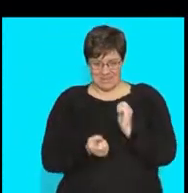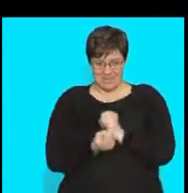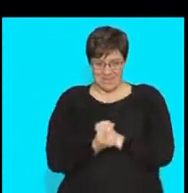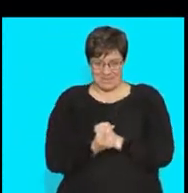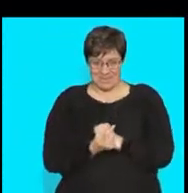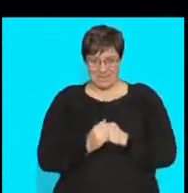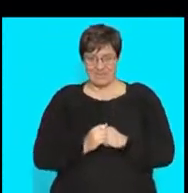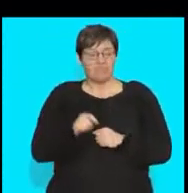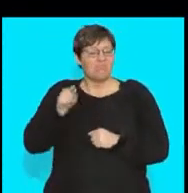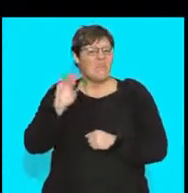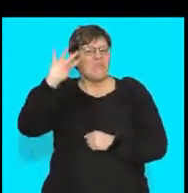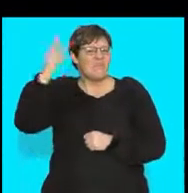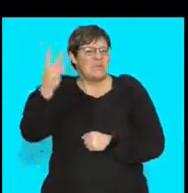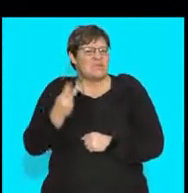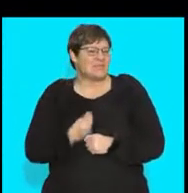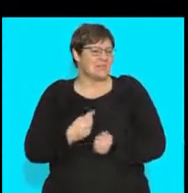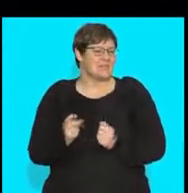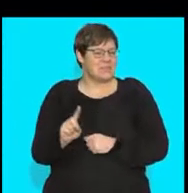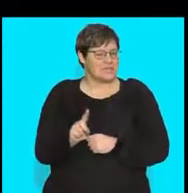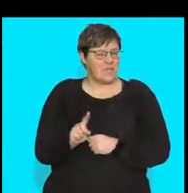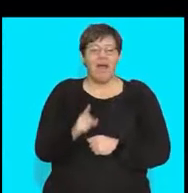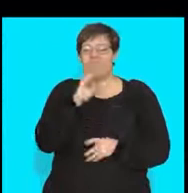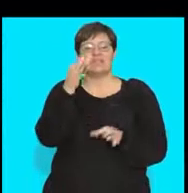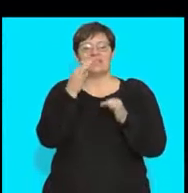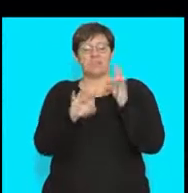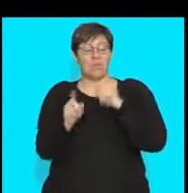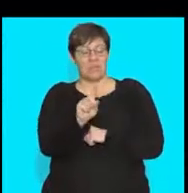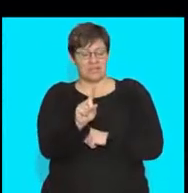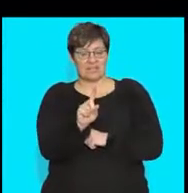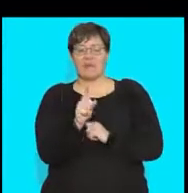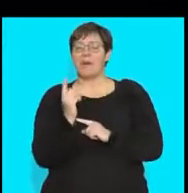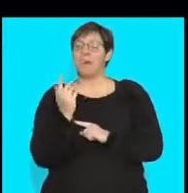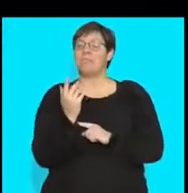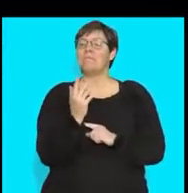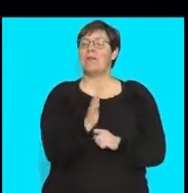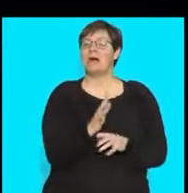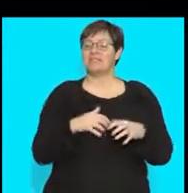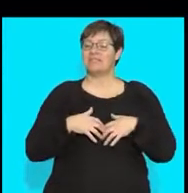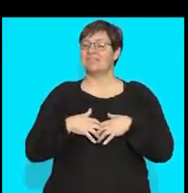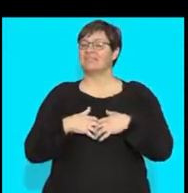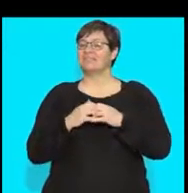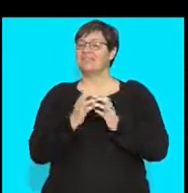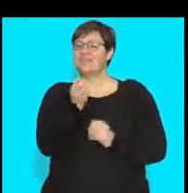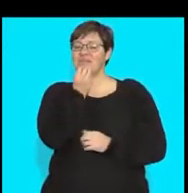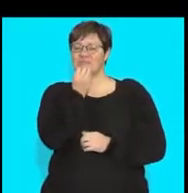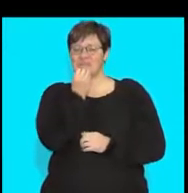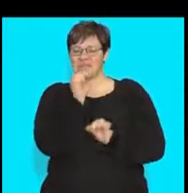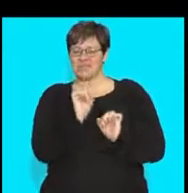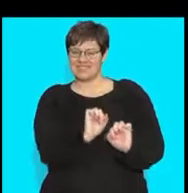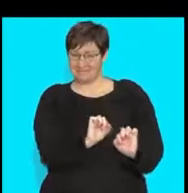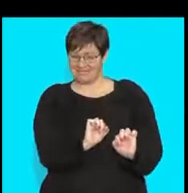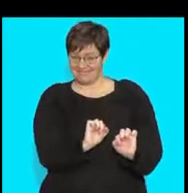photosynthesis. And what is photosynthesis? Quite simply, a plant can make us